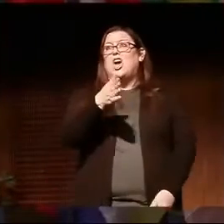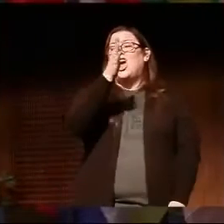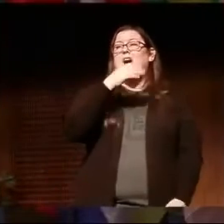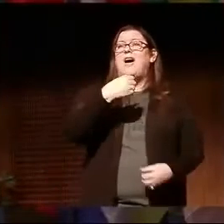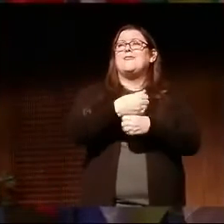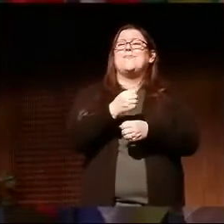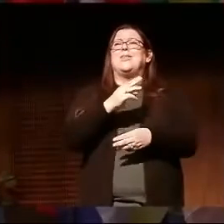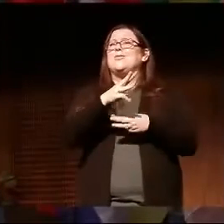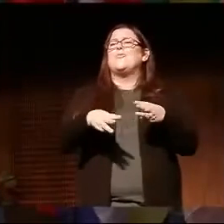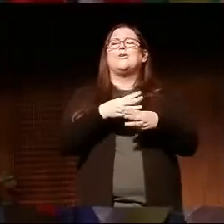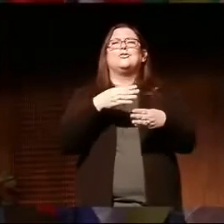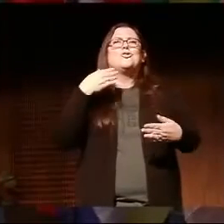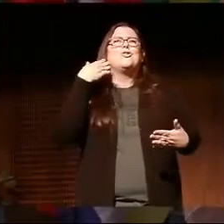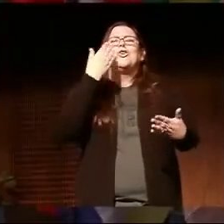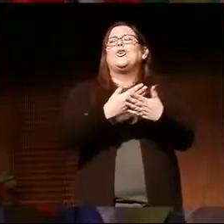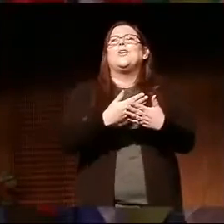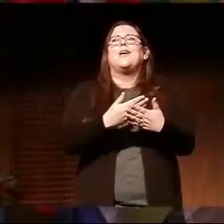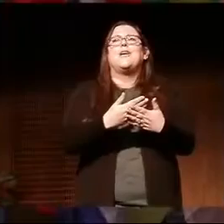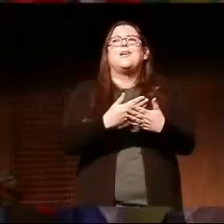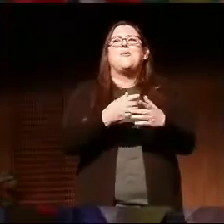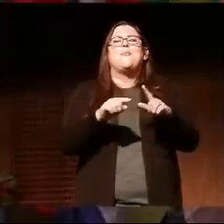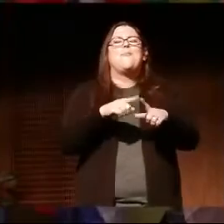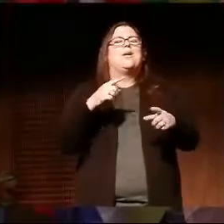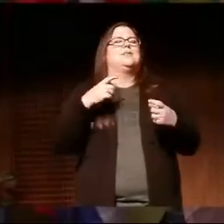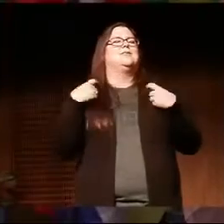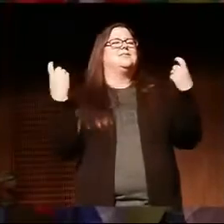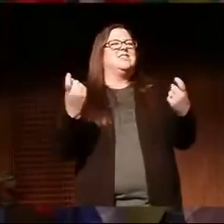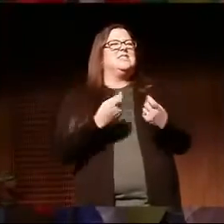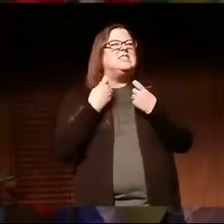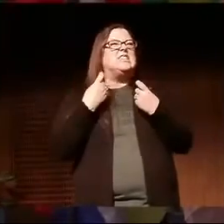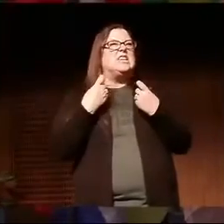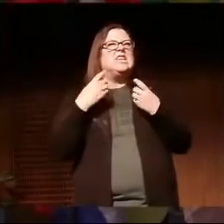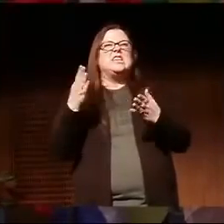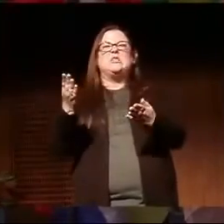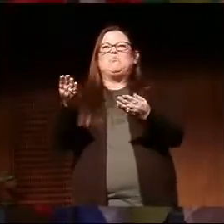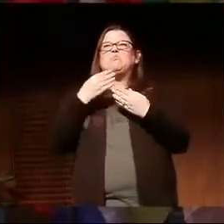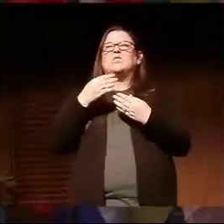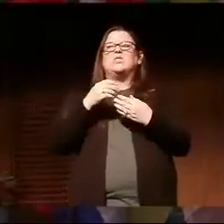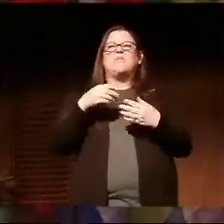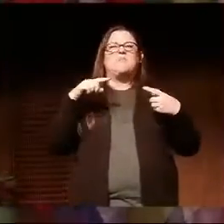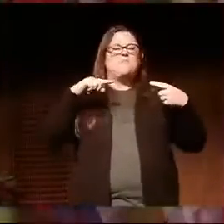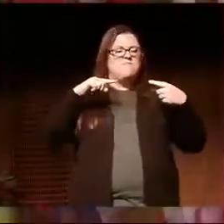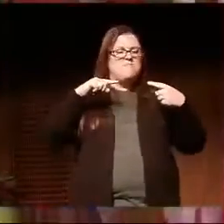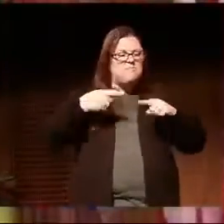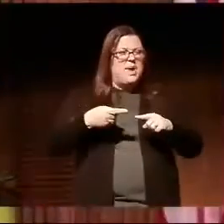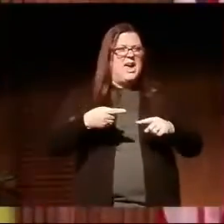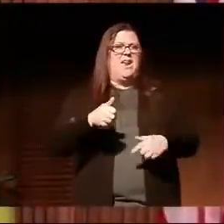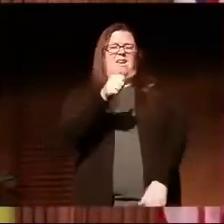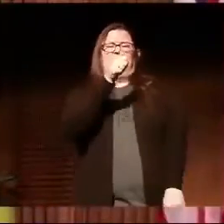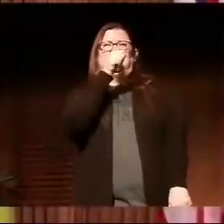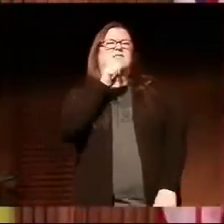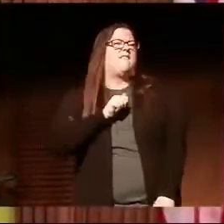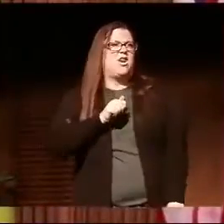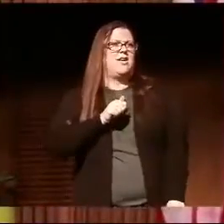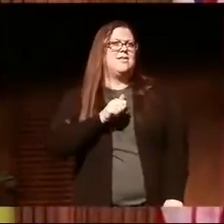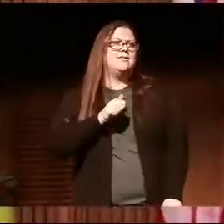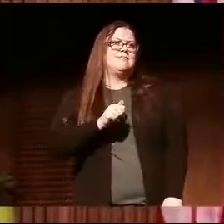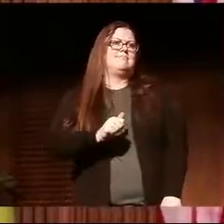sin, nothing but sin, that has brought so much pain and suffering.